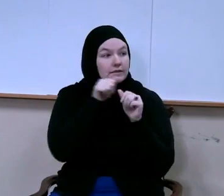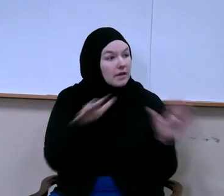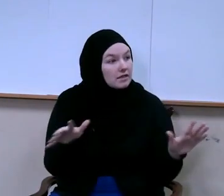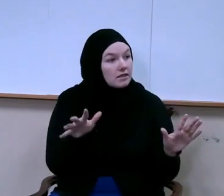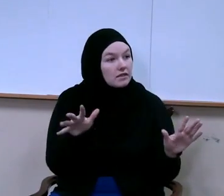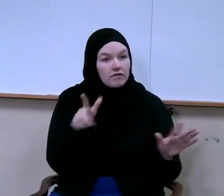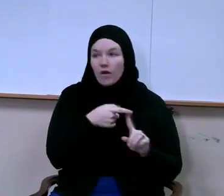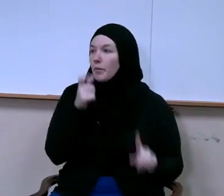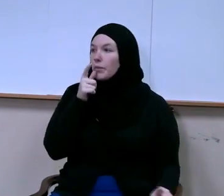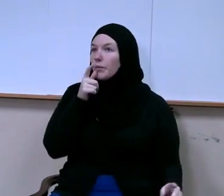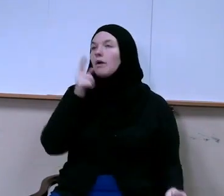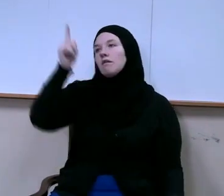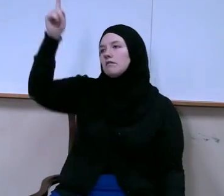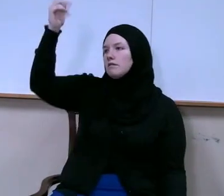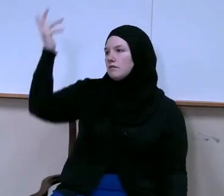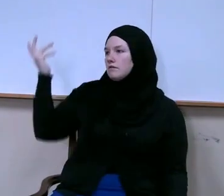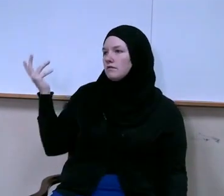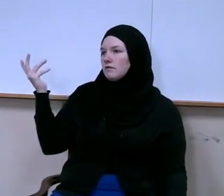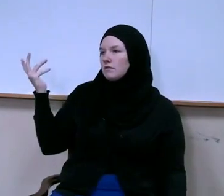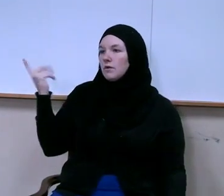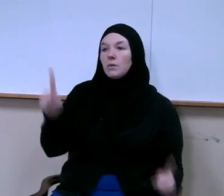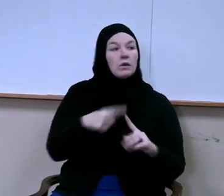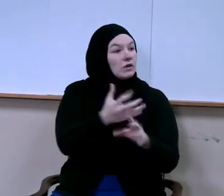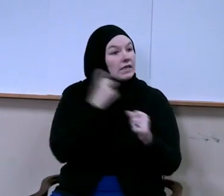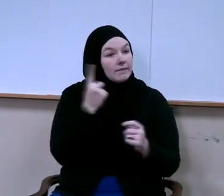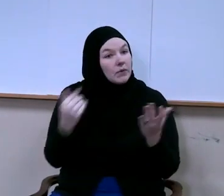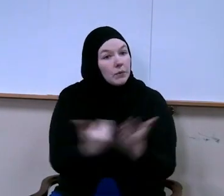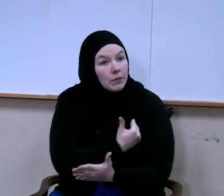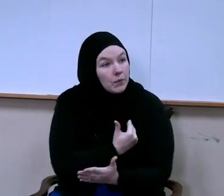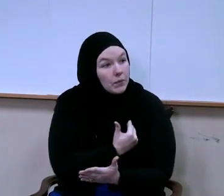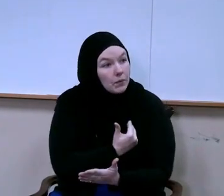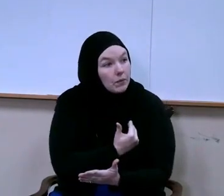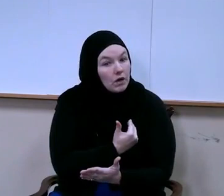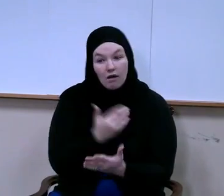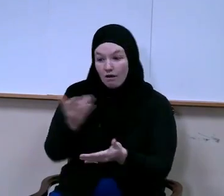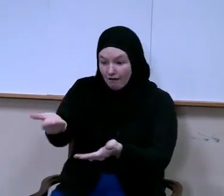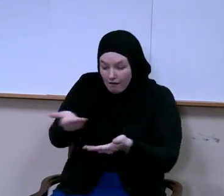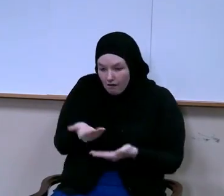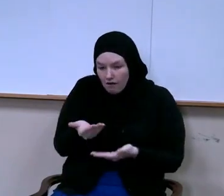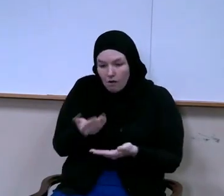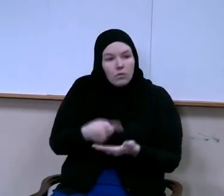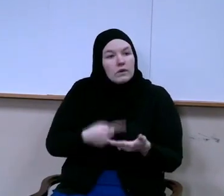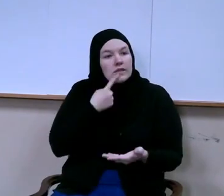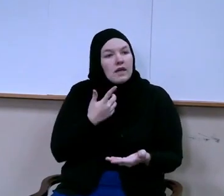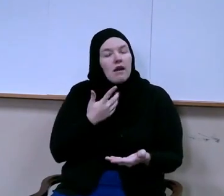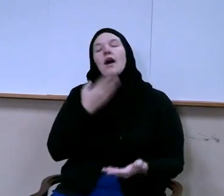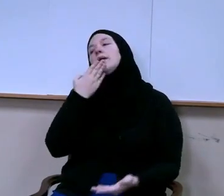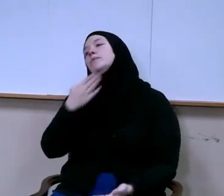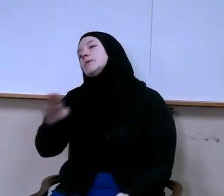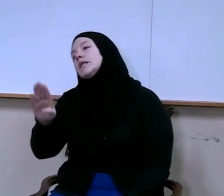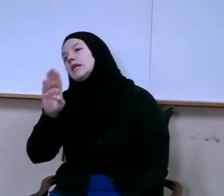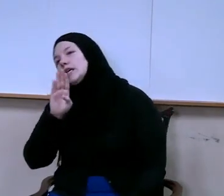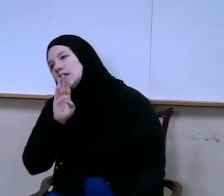blessings is from whom? Allah. So when you get something new, say what?